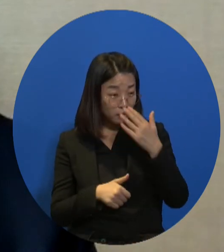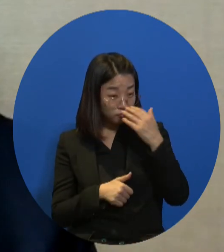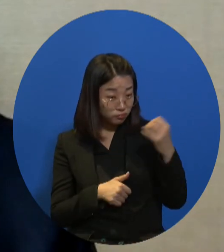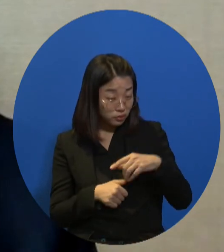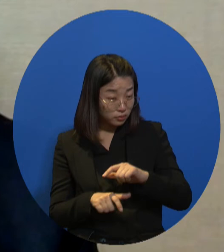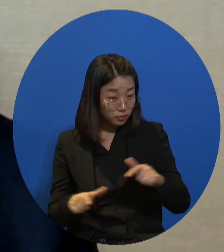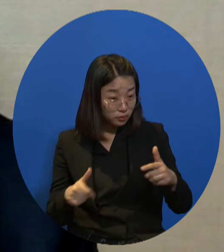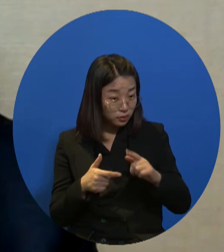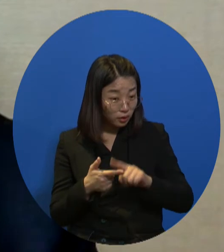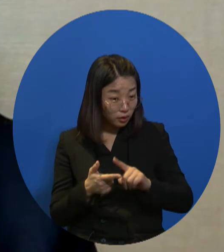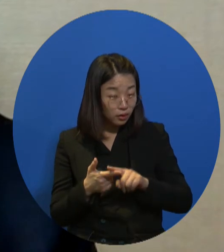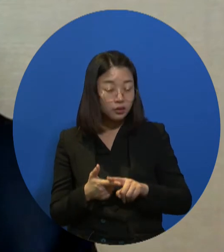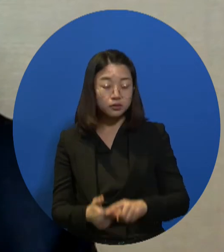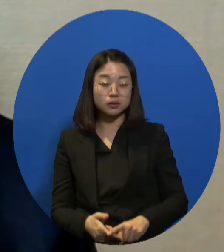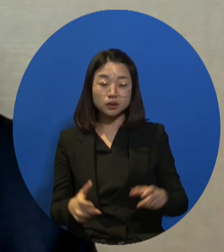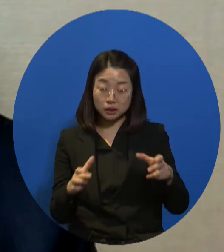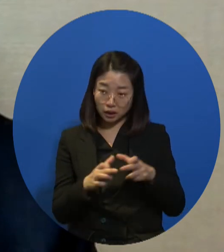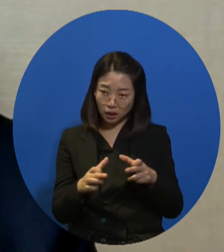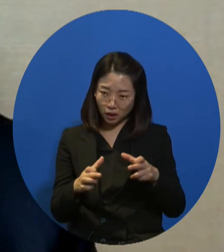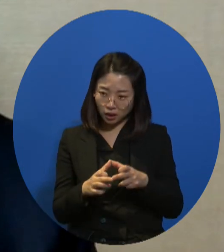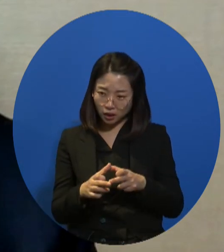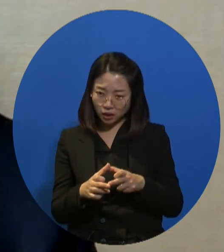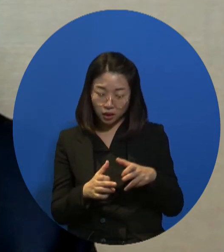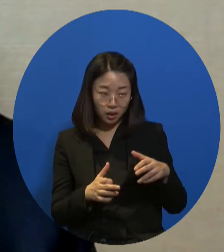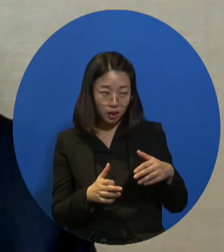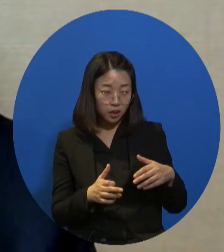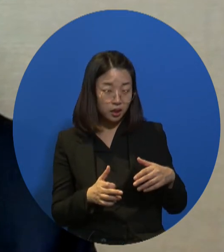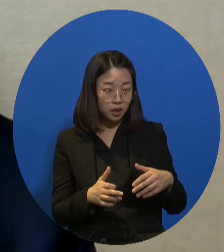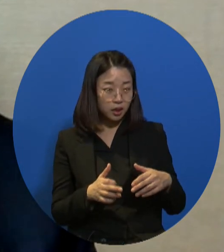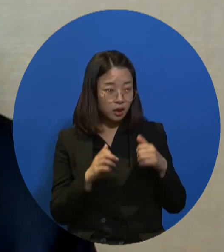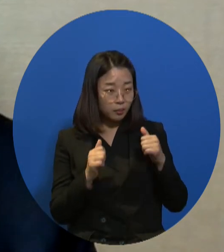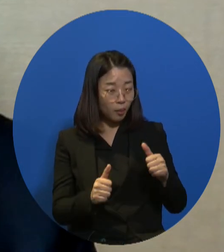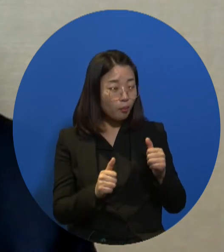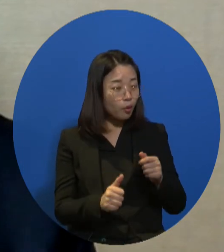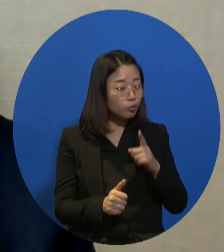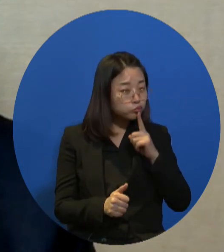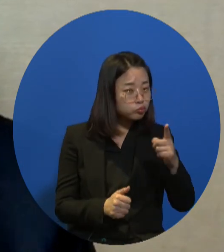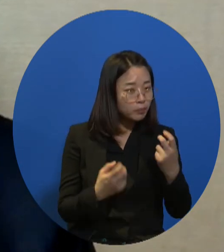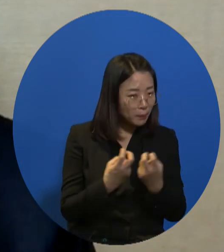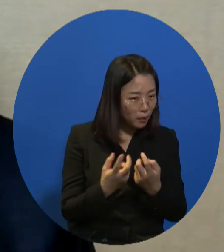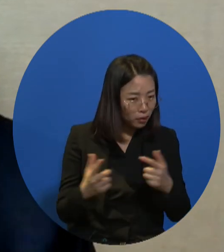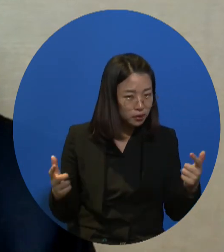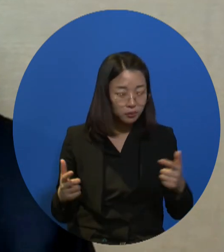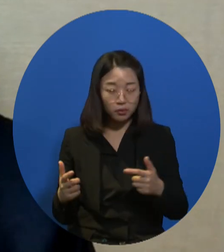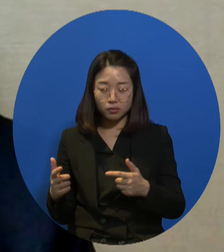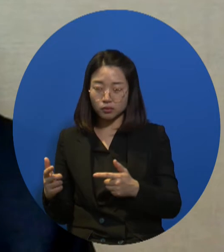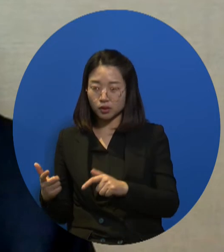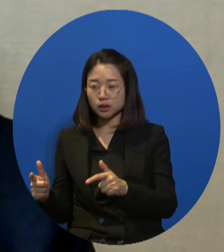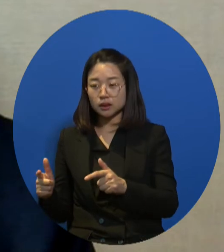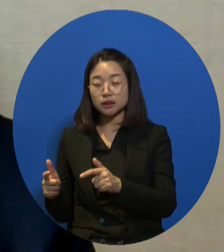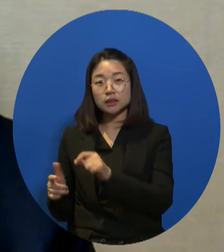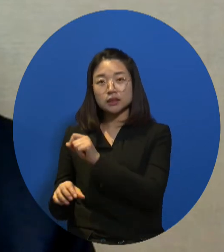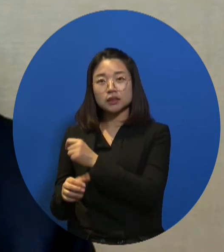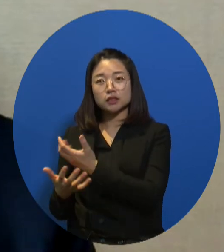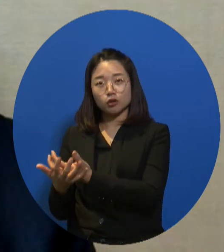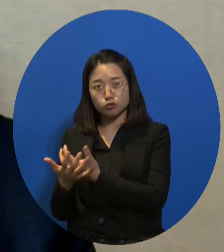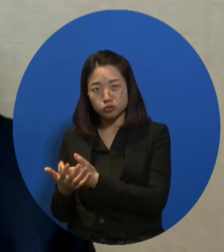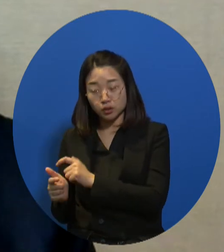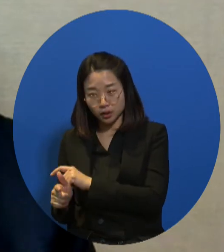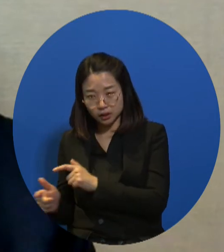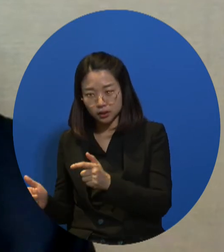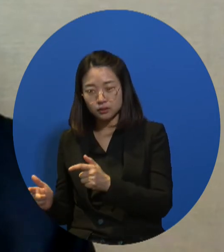of disabled persons, we should help these victims so that they can have easy access to the complaint process.